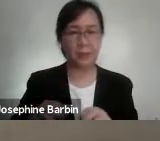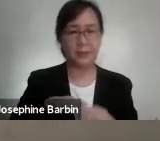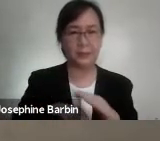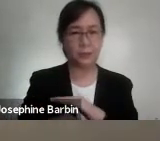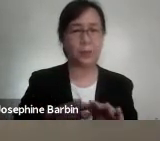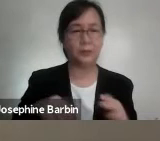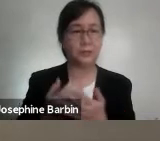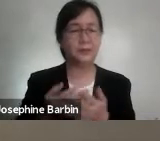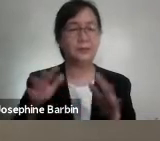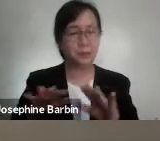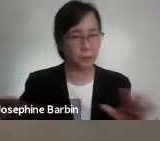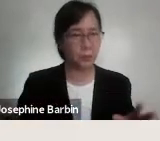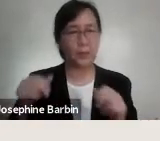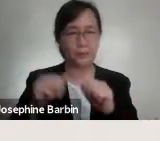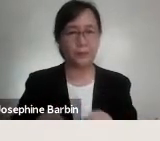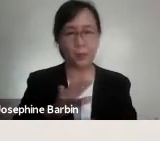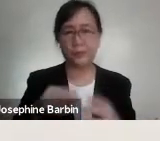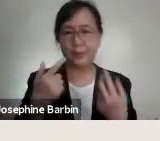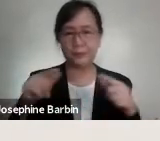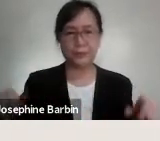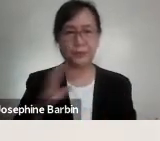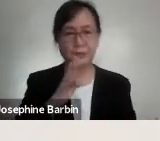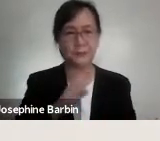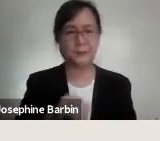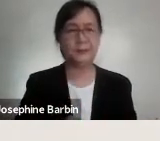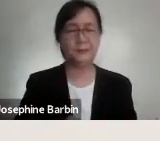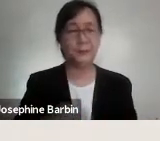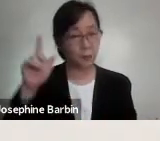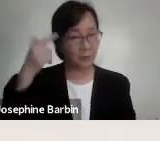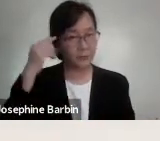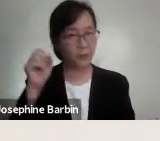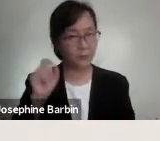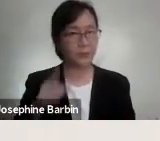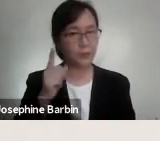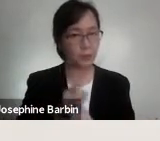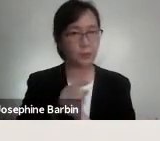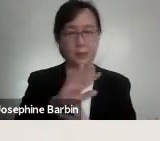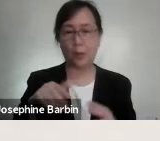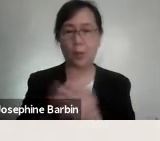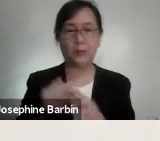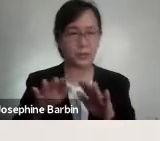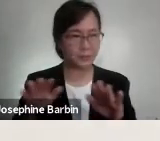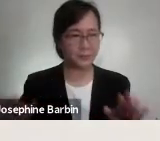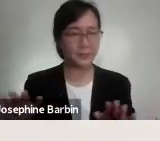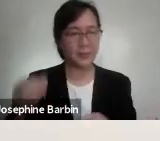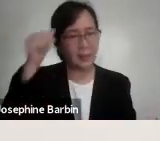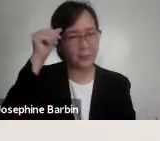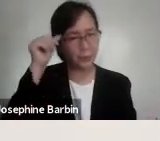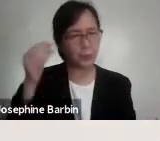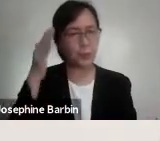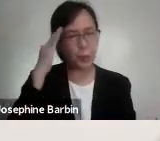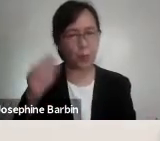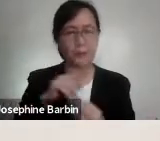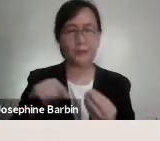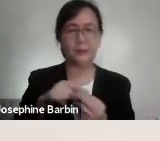in all the languages the children speak. Chính phủ đảm bảo người lớn và trẻ em đều biết quyền